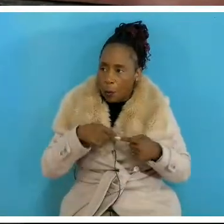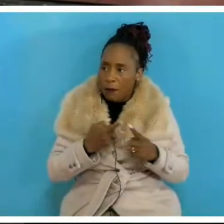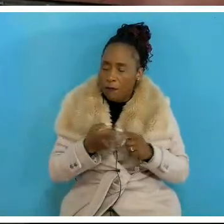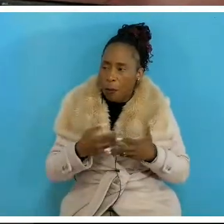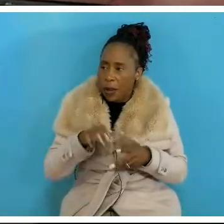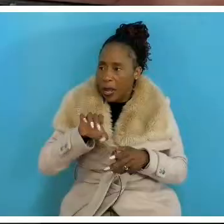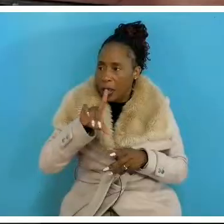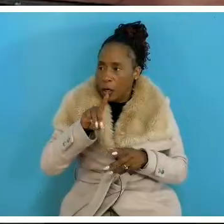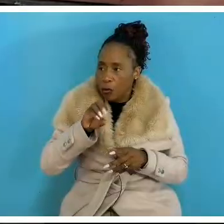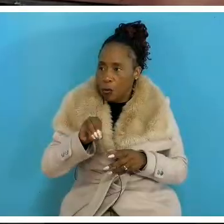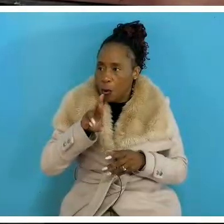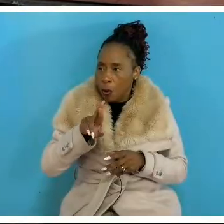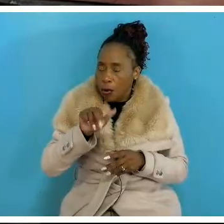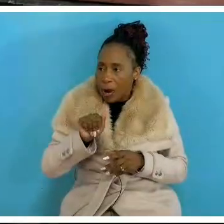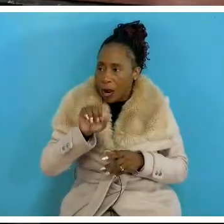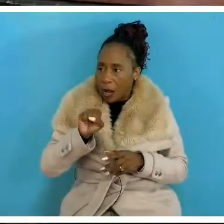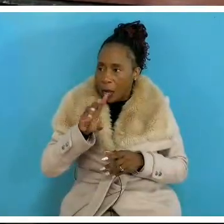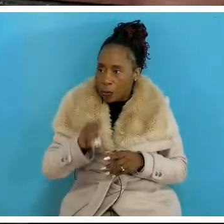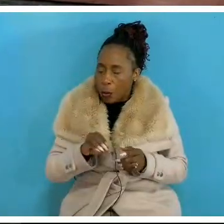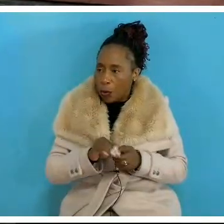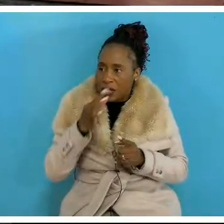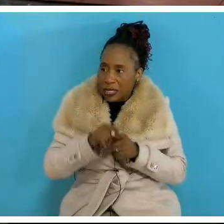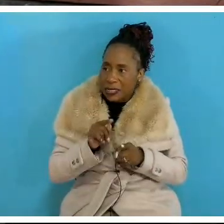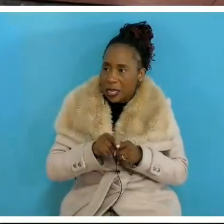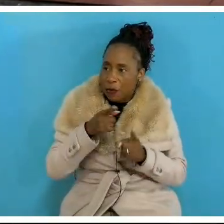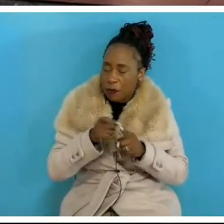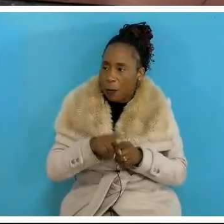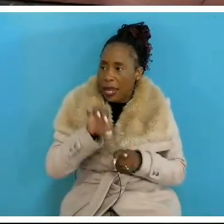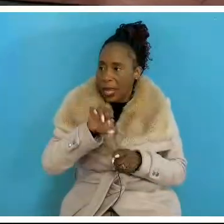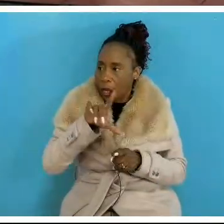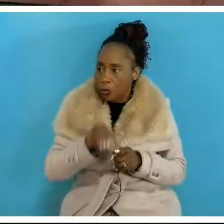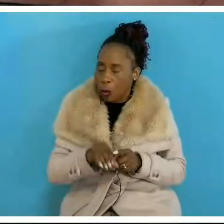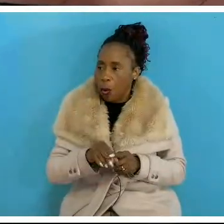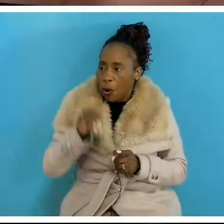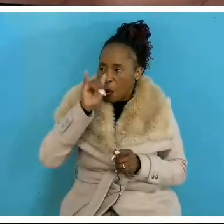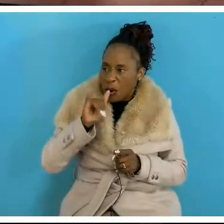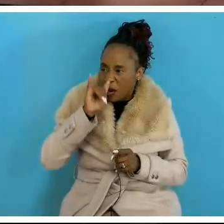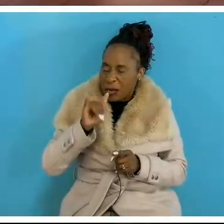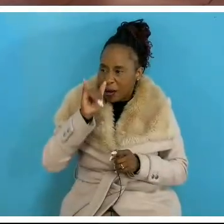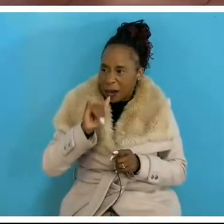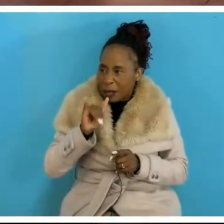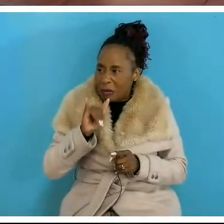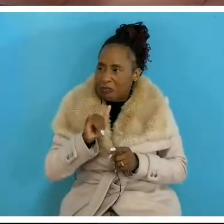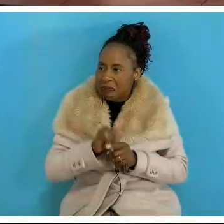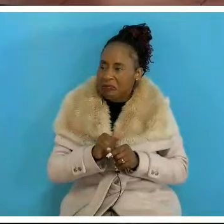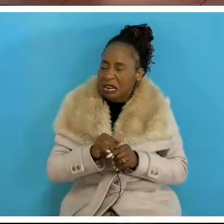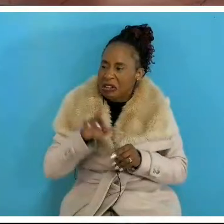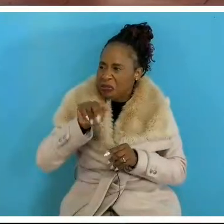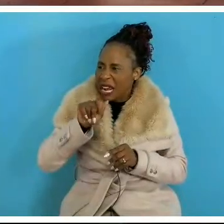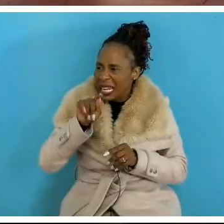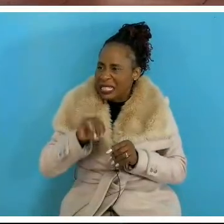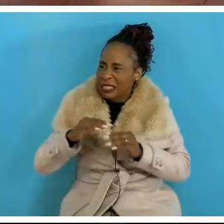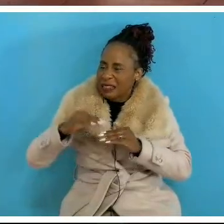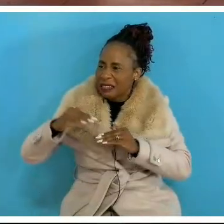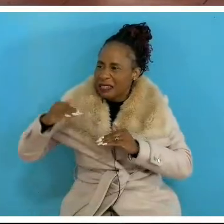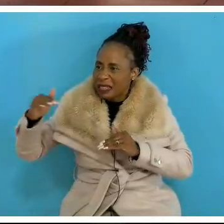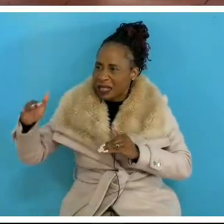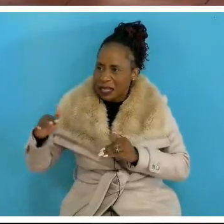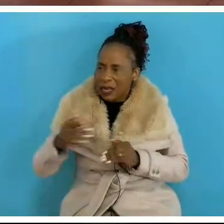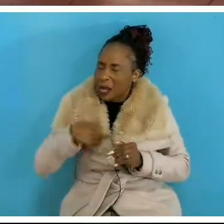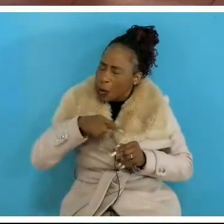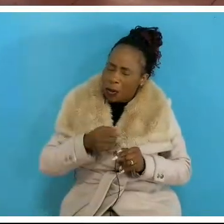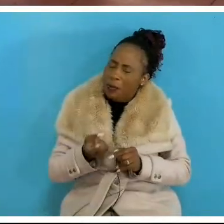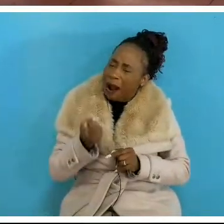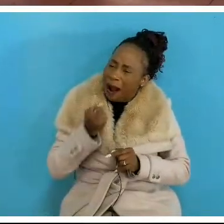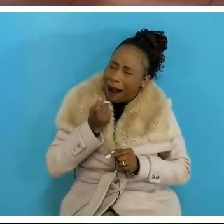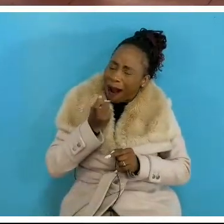like, now you're from Eldos, the crime rate, this and that. Can't you just help us with this? We've been calling for